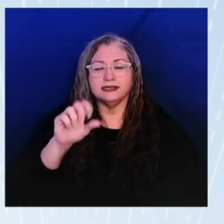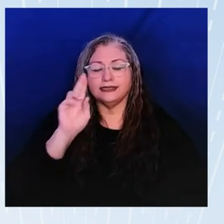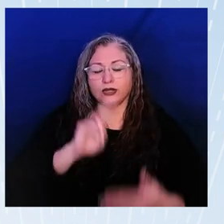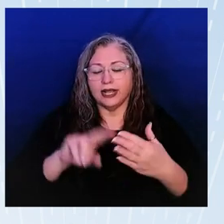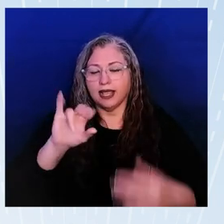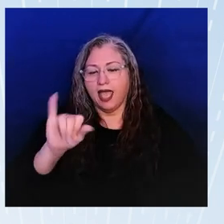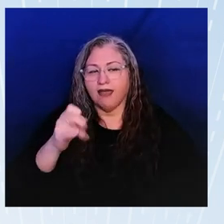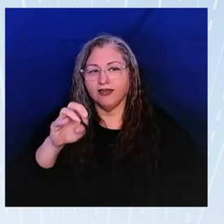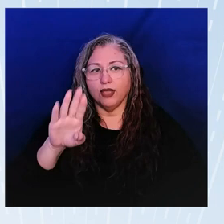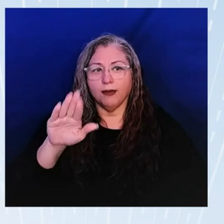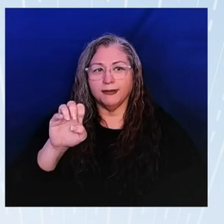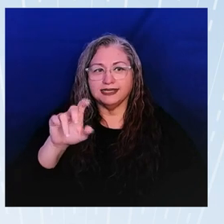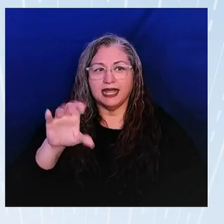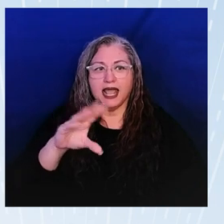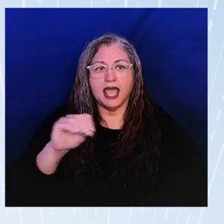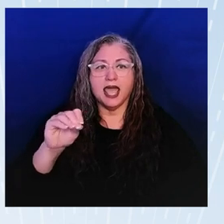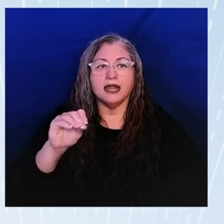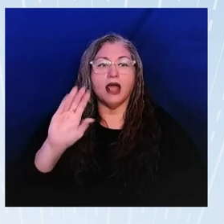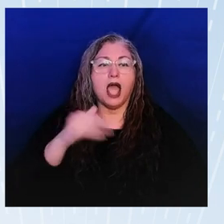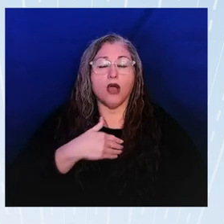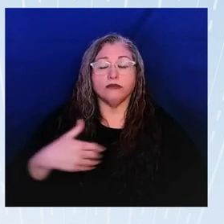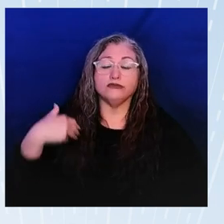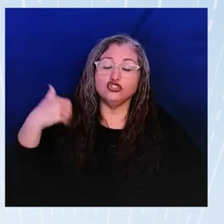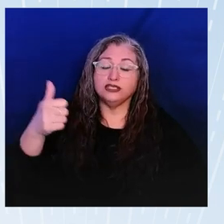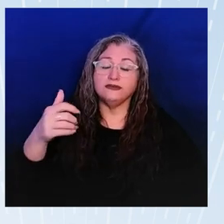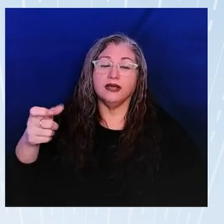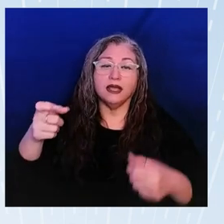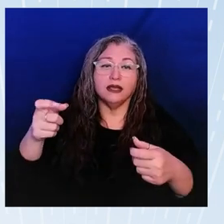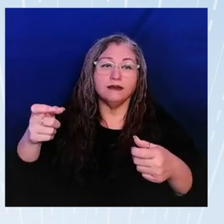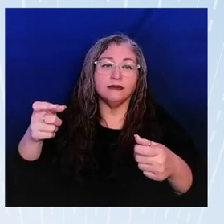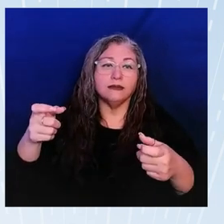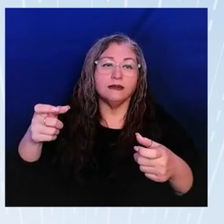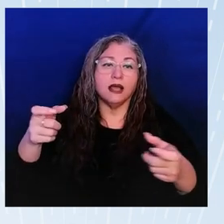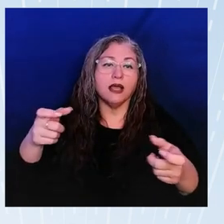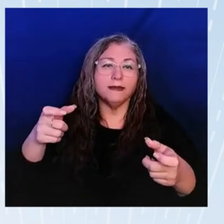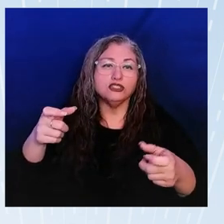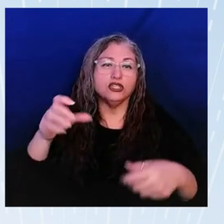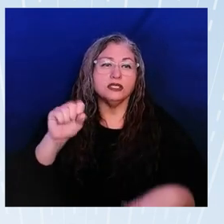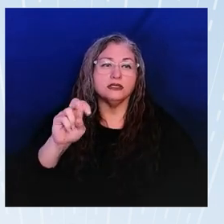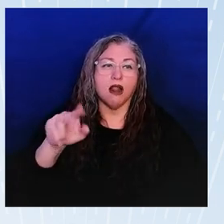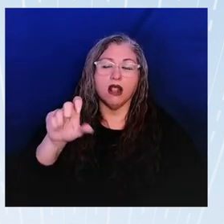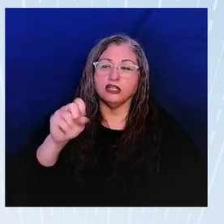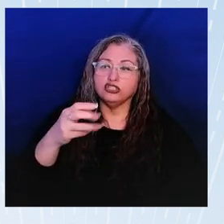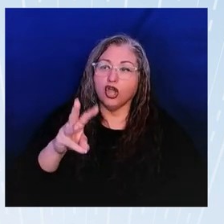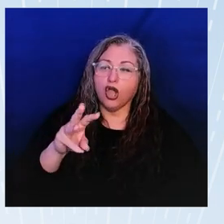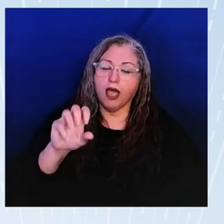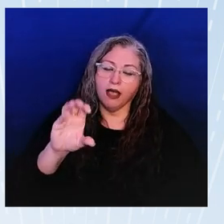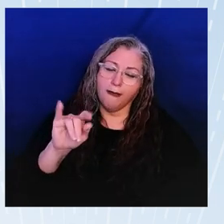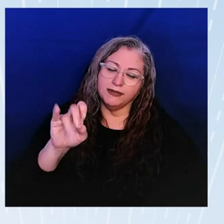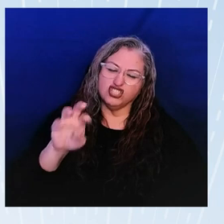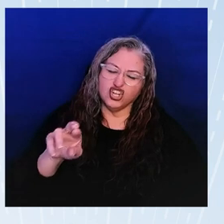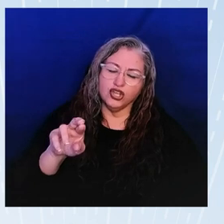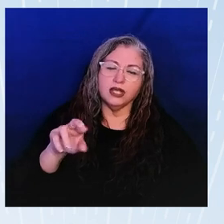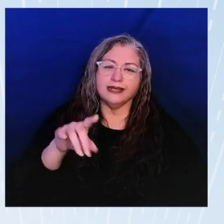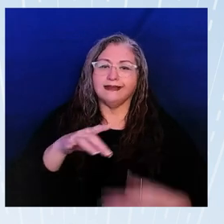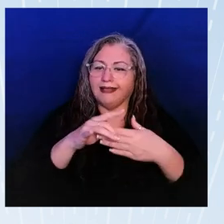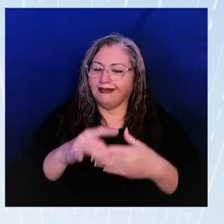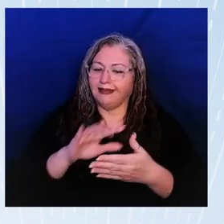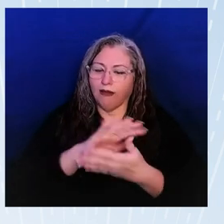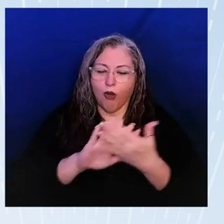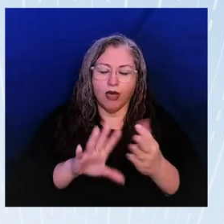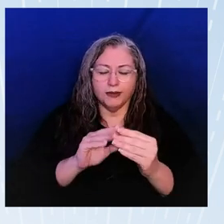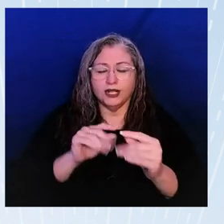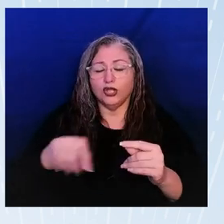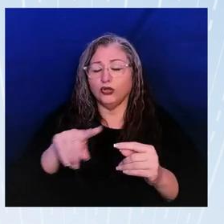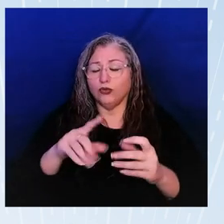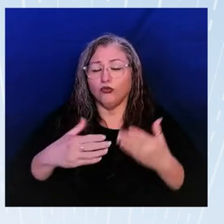commissioner, Sonal Shah, who does a masterful job of moderating and leading these meetings. Again, all of you have provided such